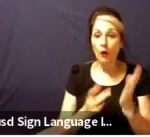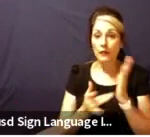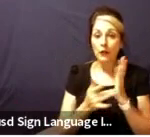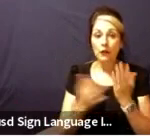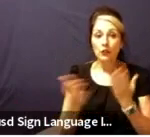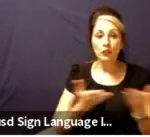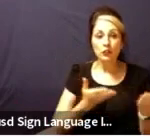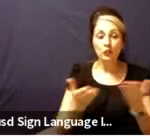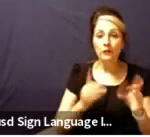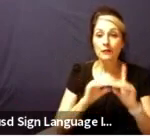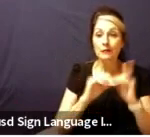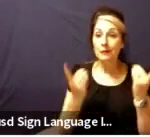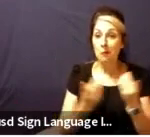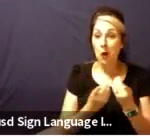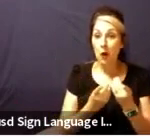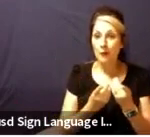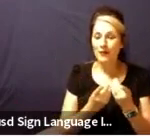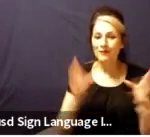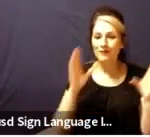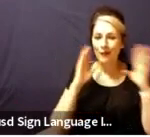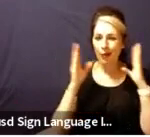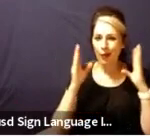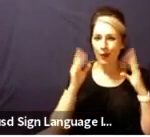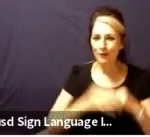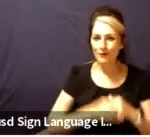services department.